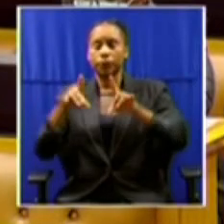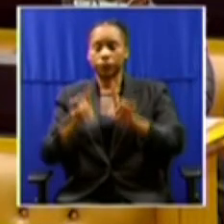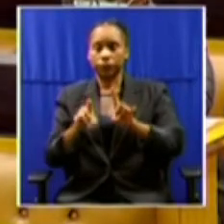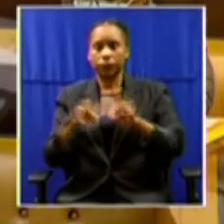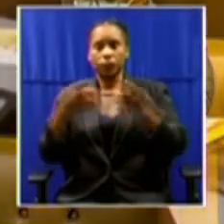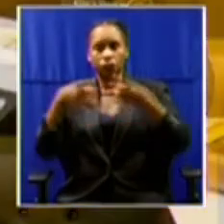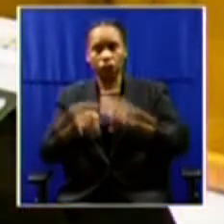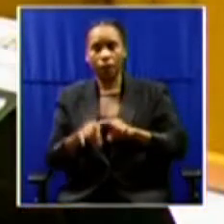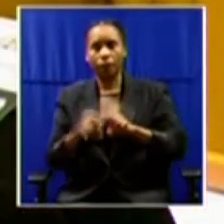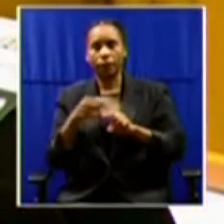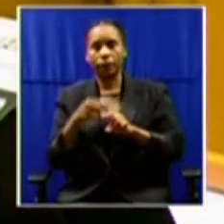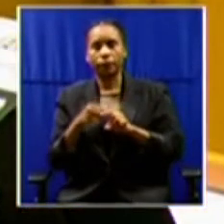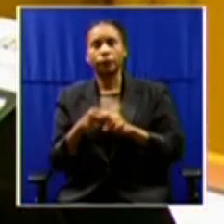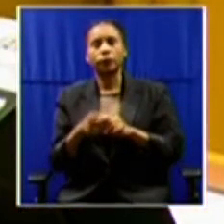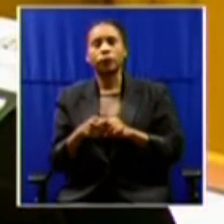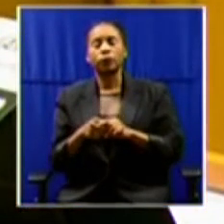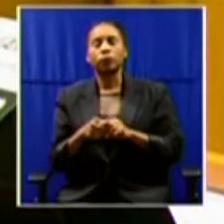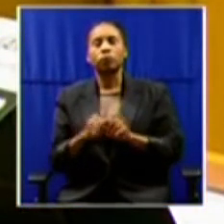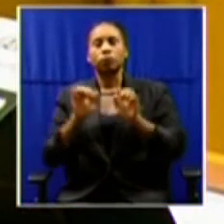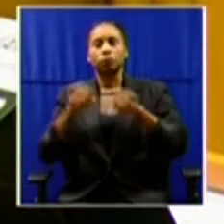Chairperson, allow me to just